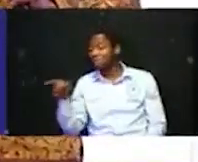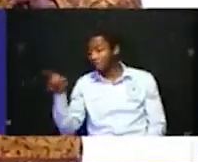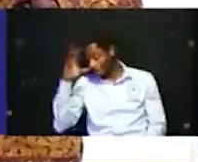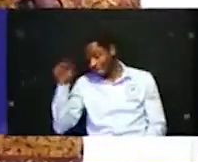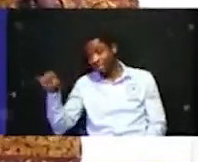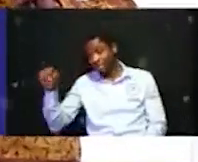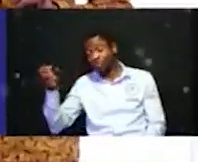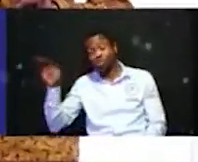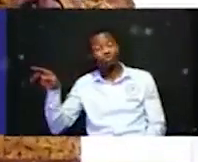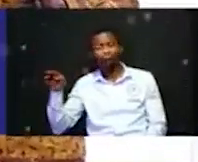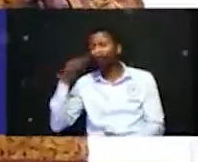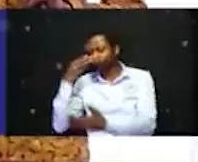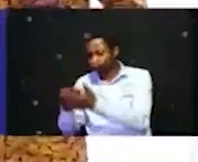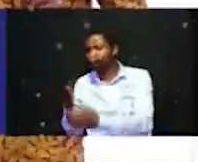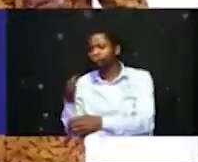shuns evil.